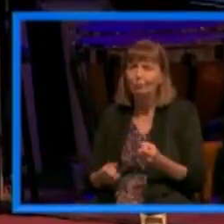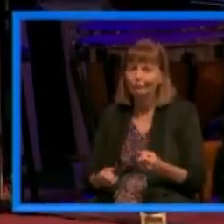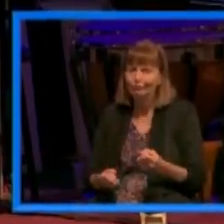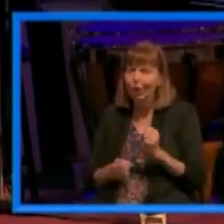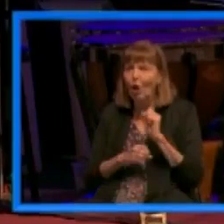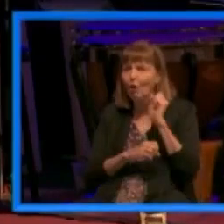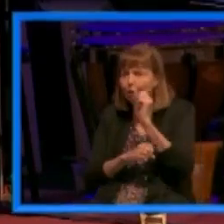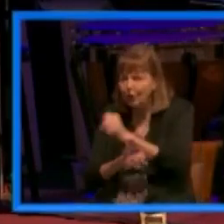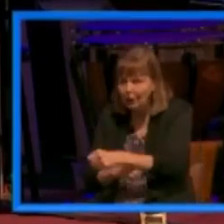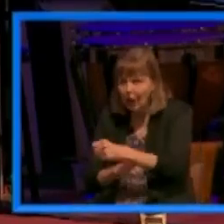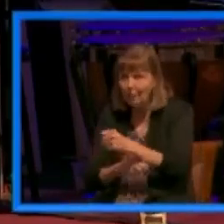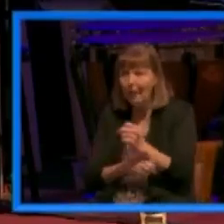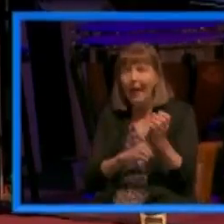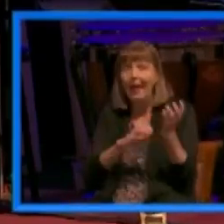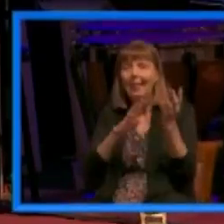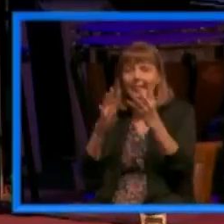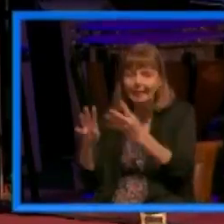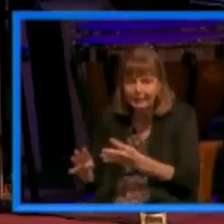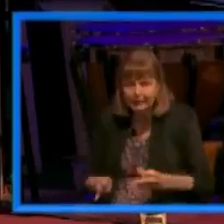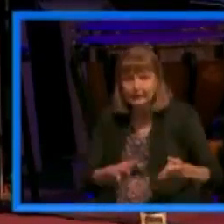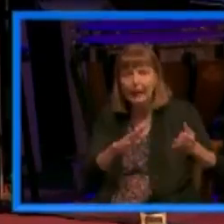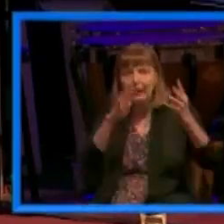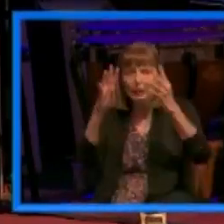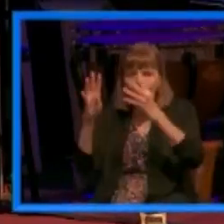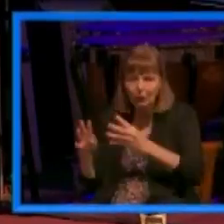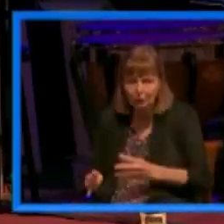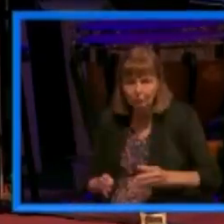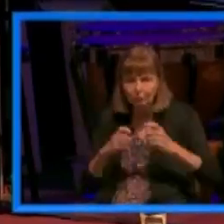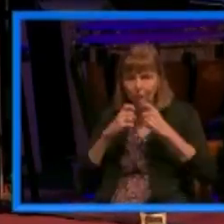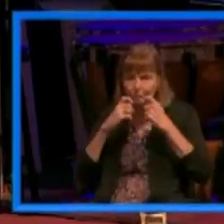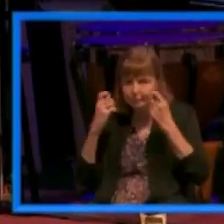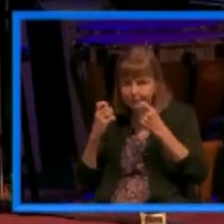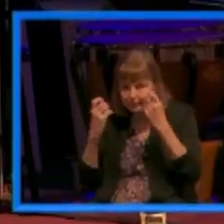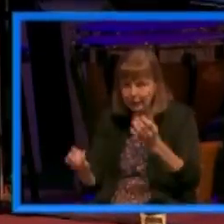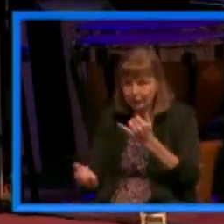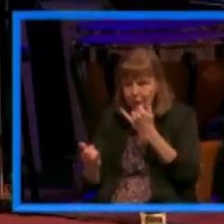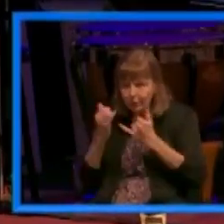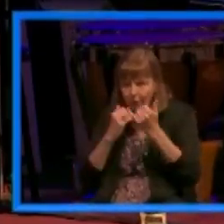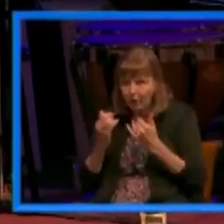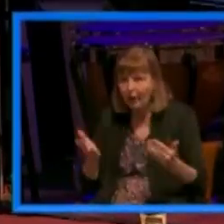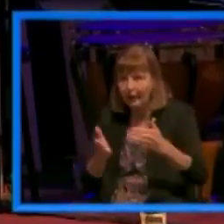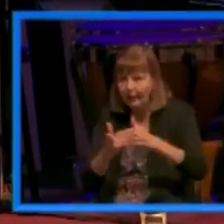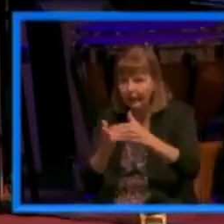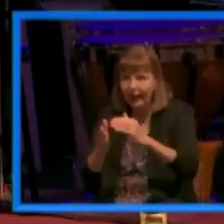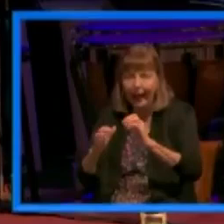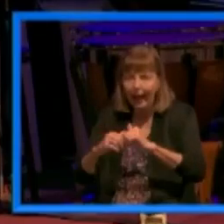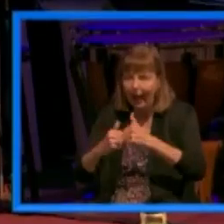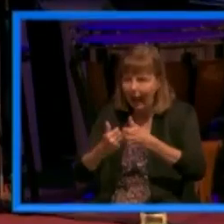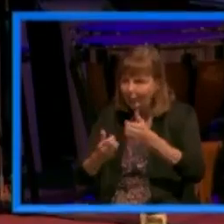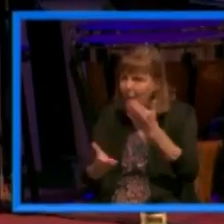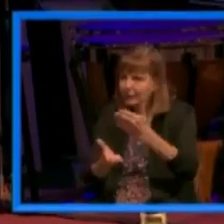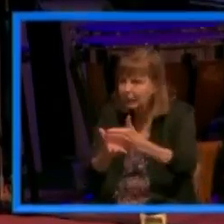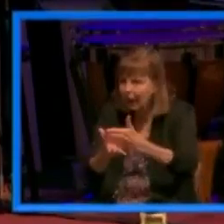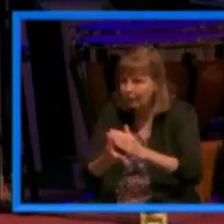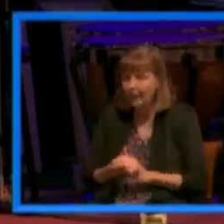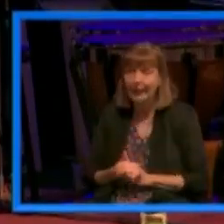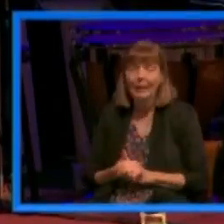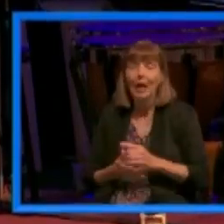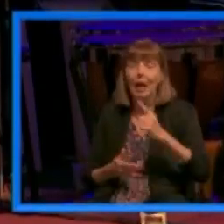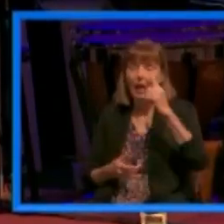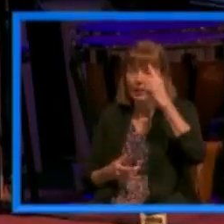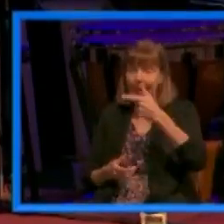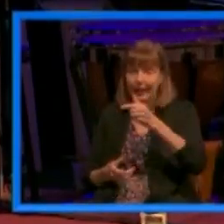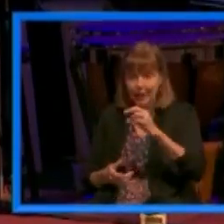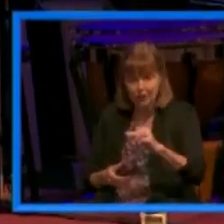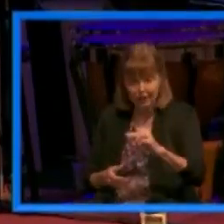of falling into sin over and over and over and over? Well, I think in Genesis chapter 16, we will